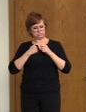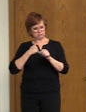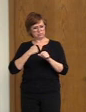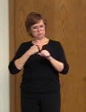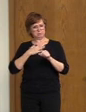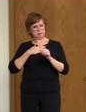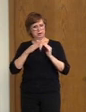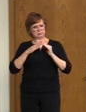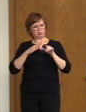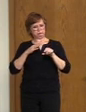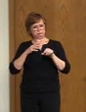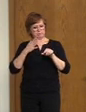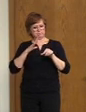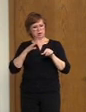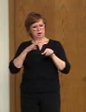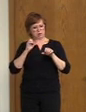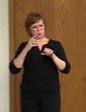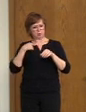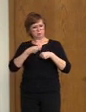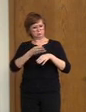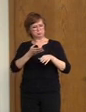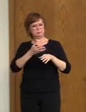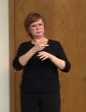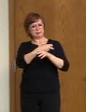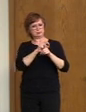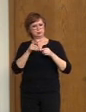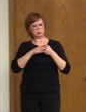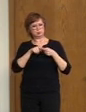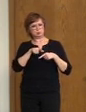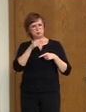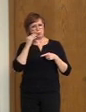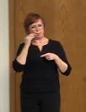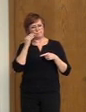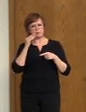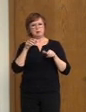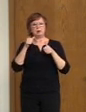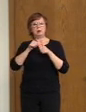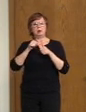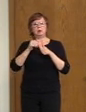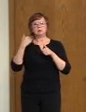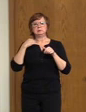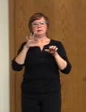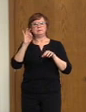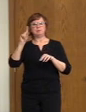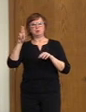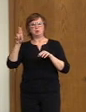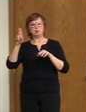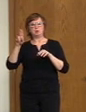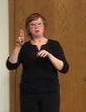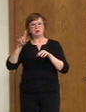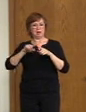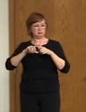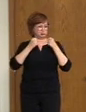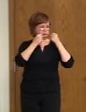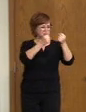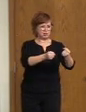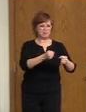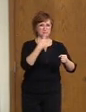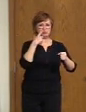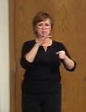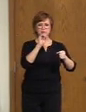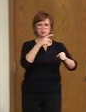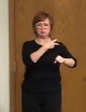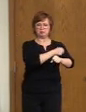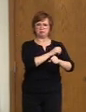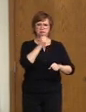live or where they work, similar to how we try to deliver our flu vaccine. Vaccinations will be done in long-term care and primary care homes